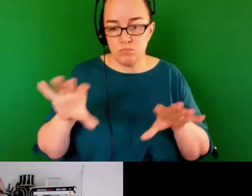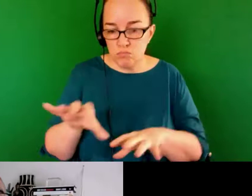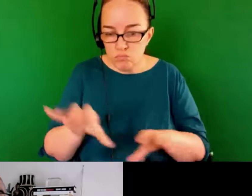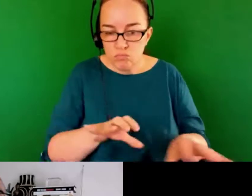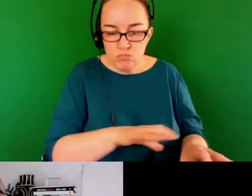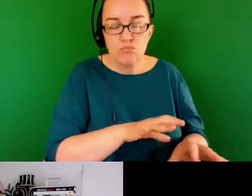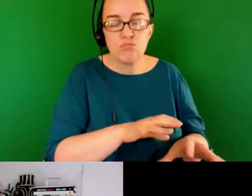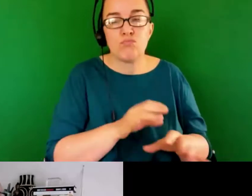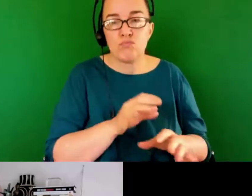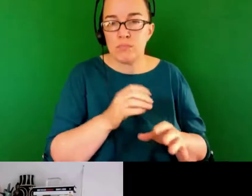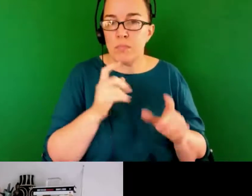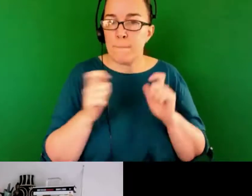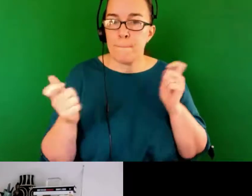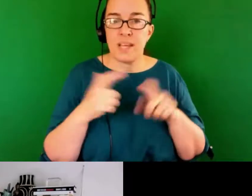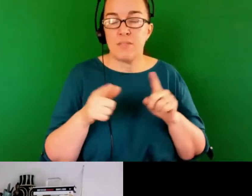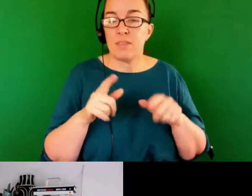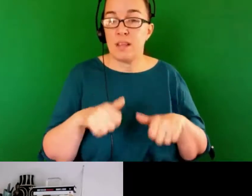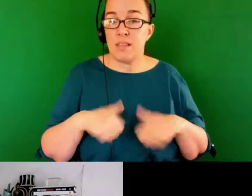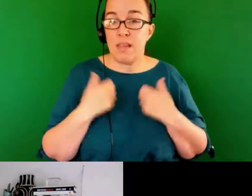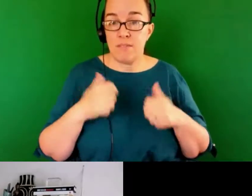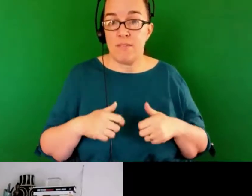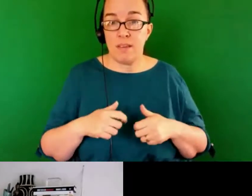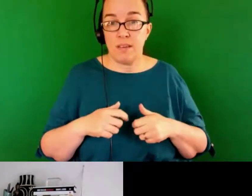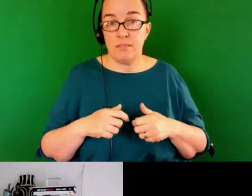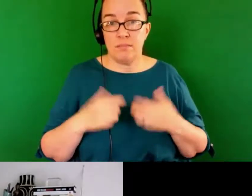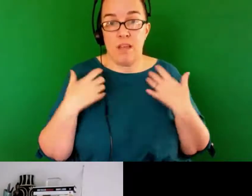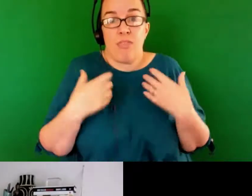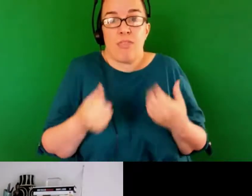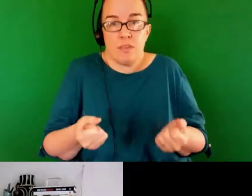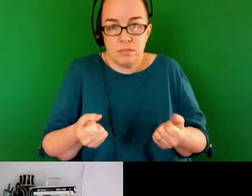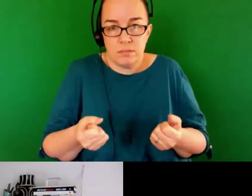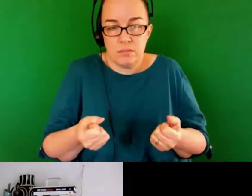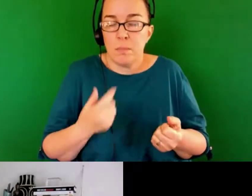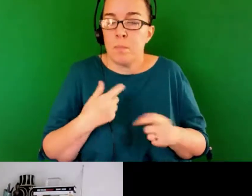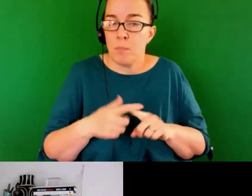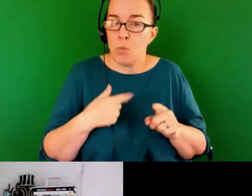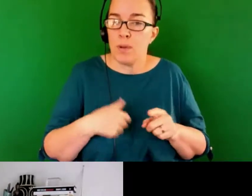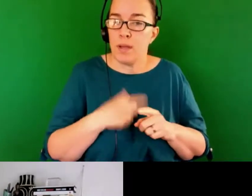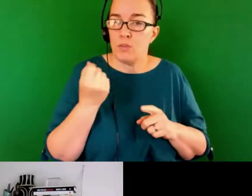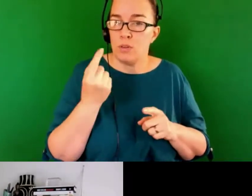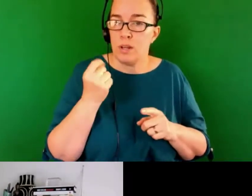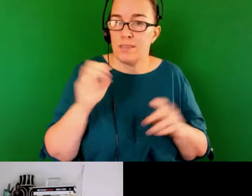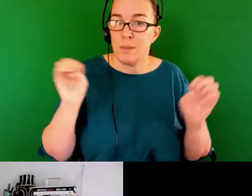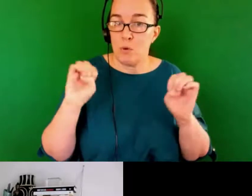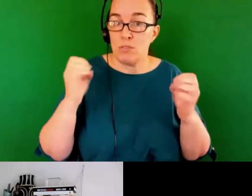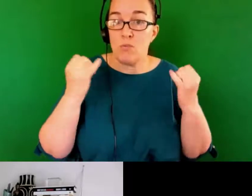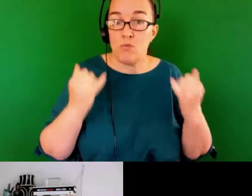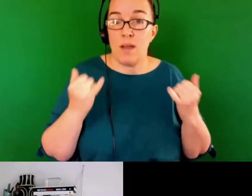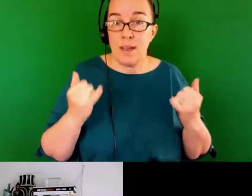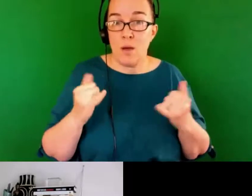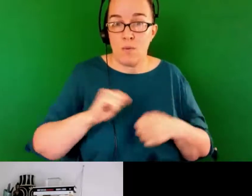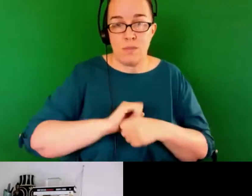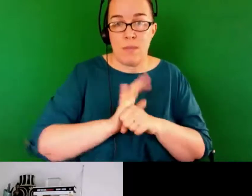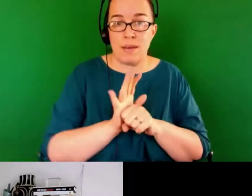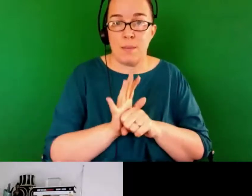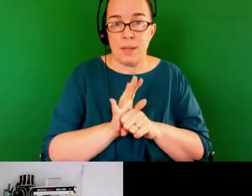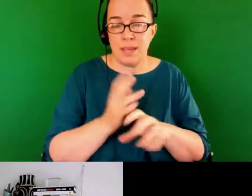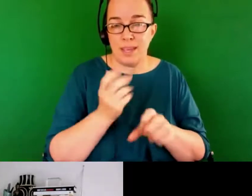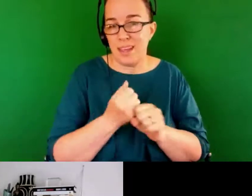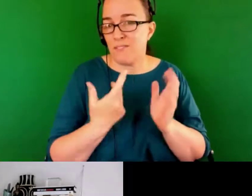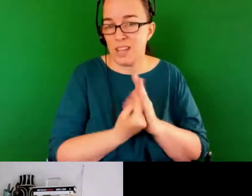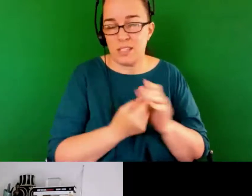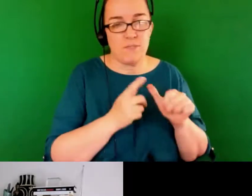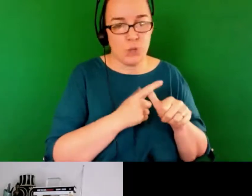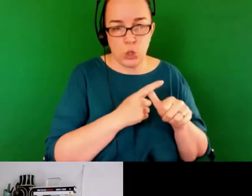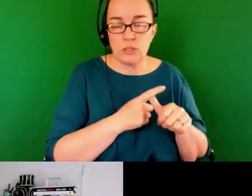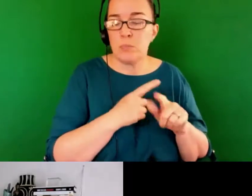Leading a lifestyle that's healthy. We understand that right now the emergency here is the pandemic. Getting people vaccinated is number one, but we can't